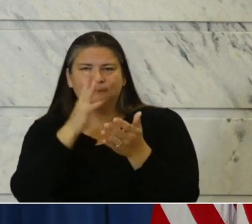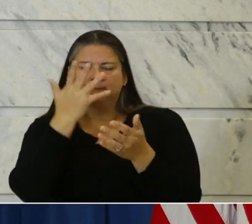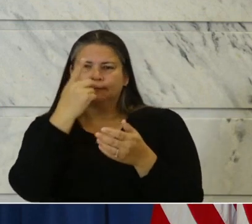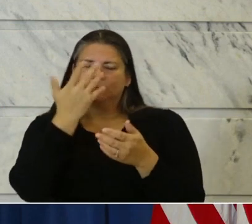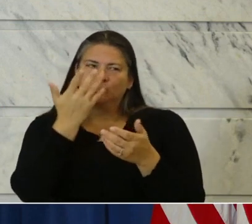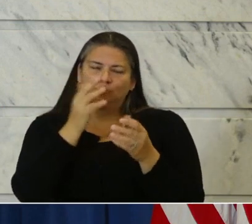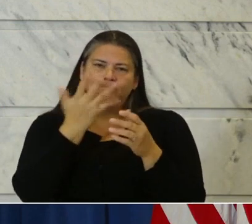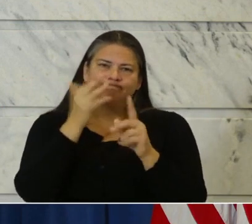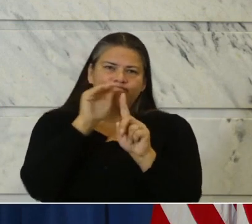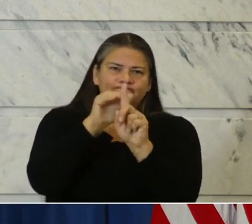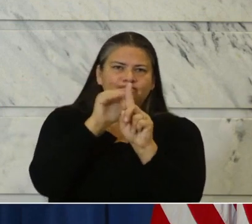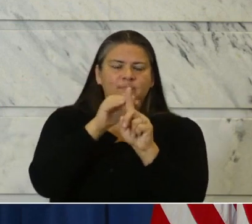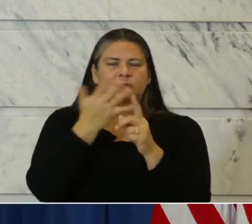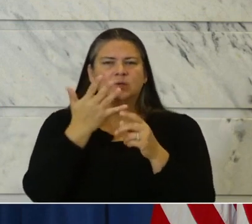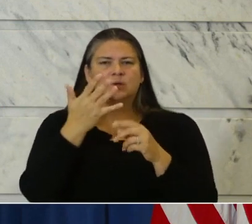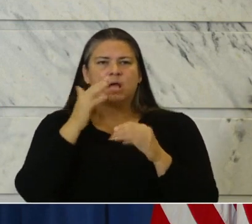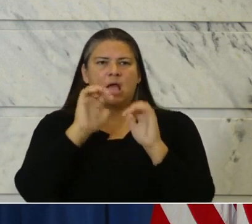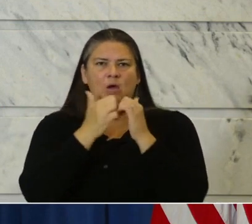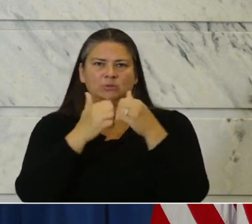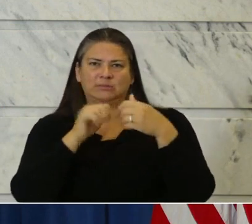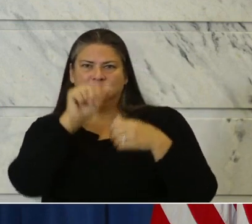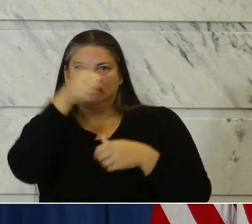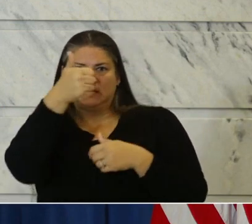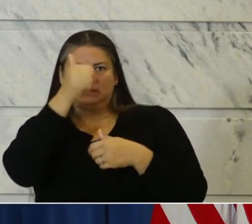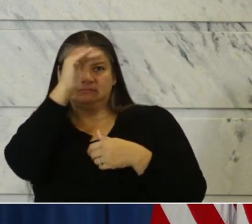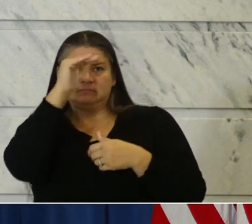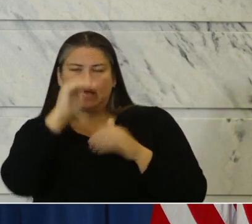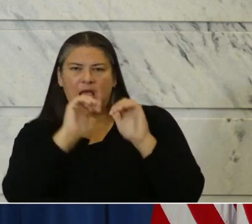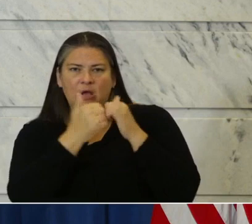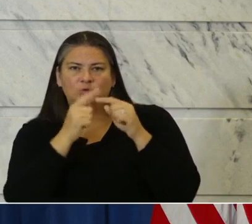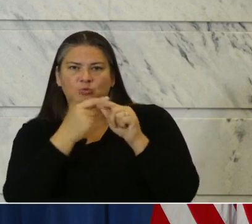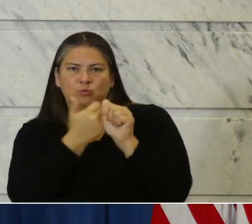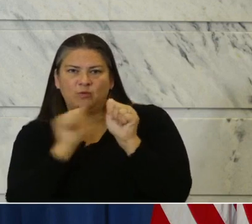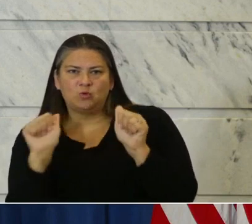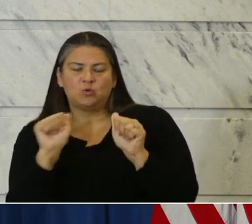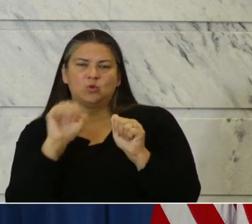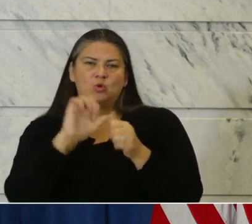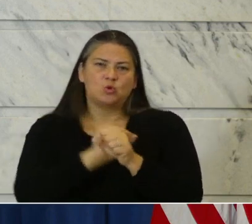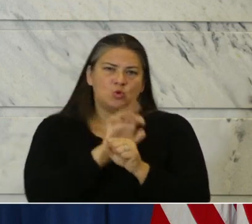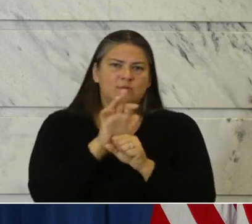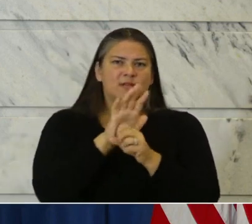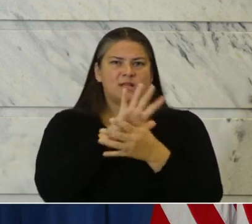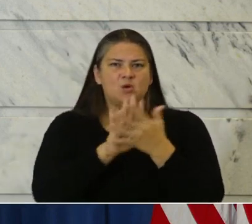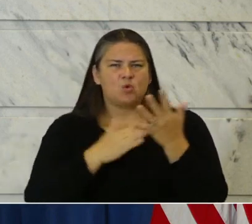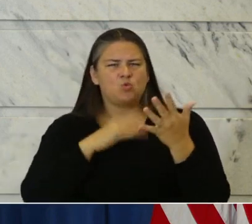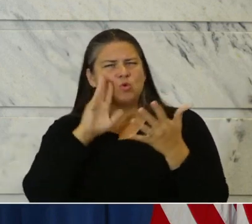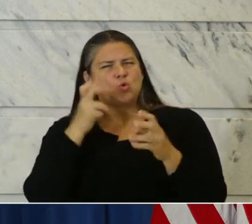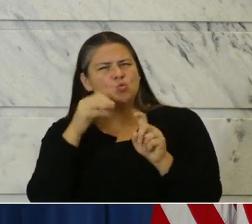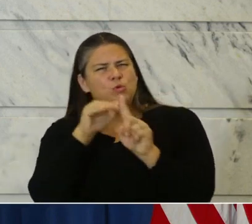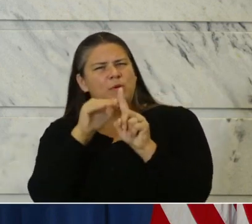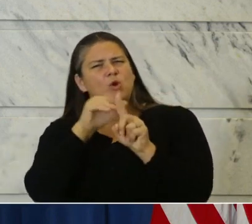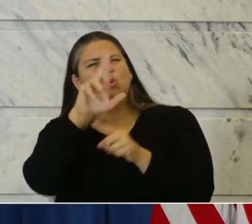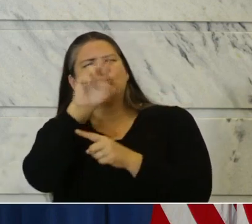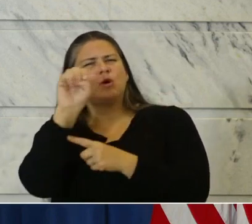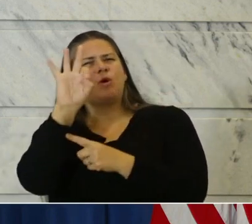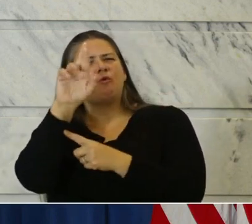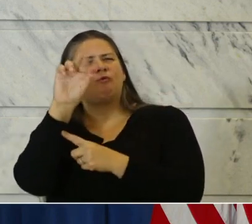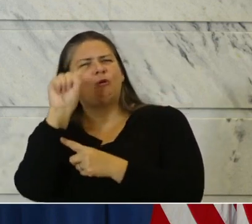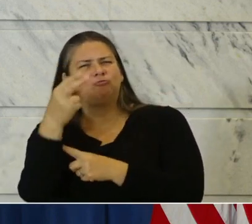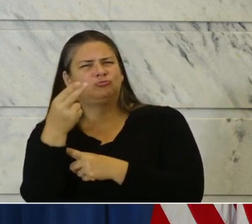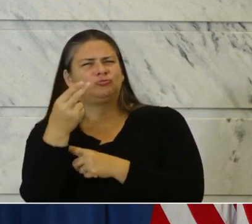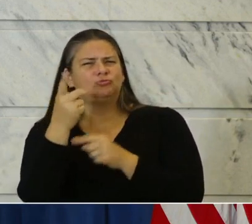again. But this mask, we really need you to wear it. We really need